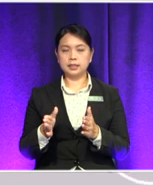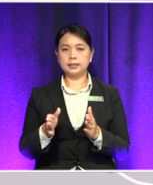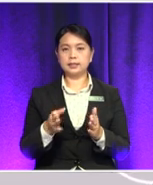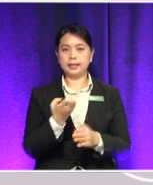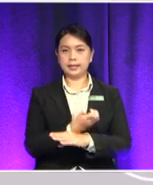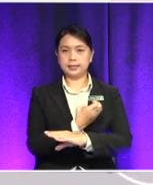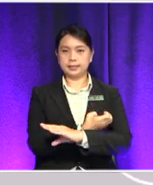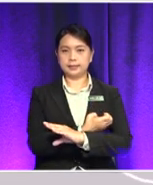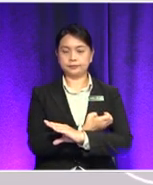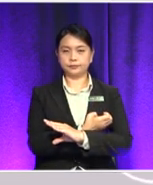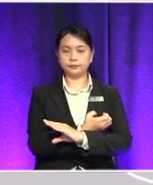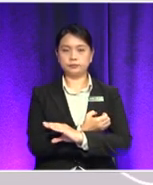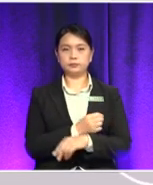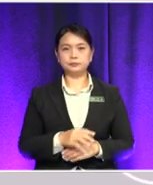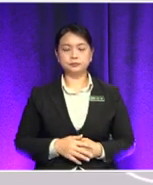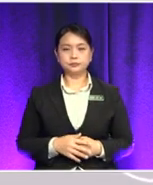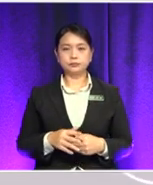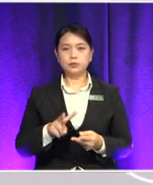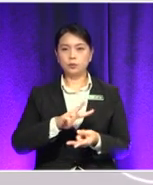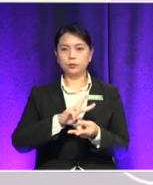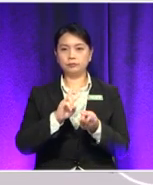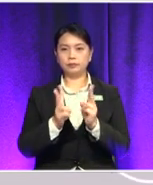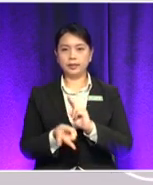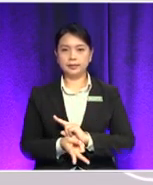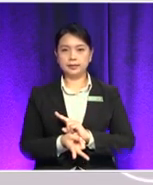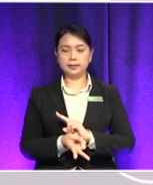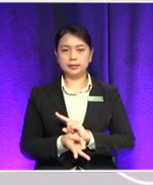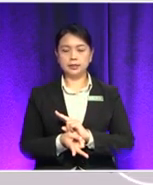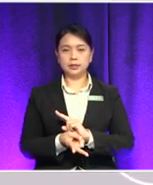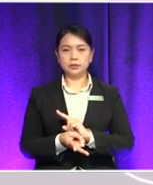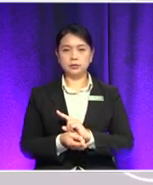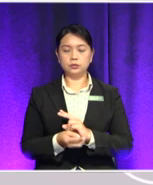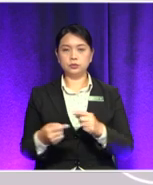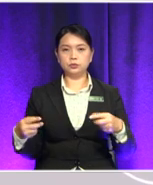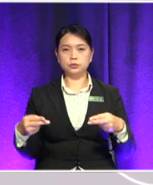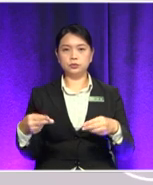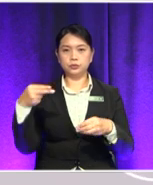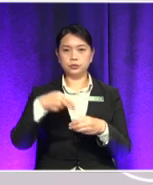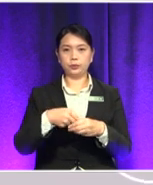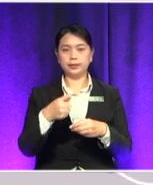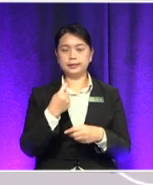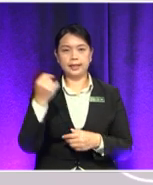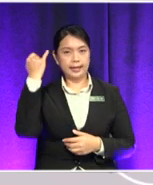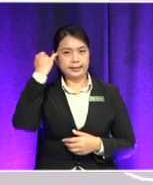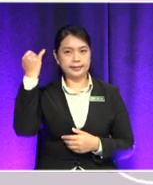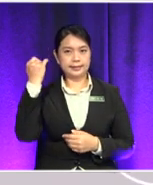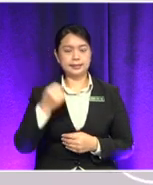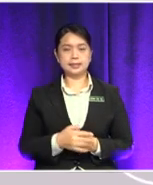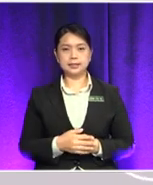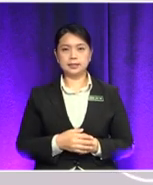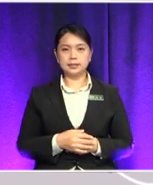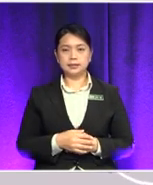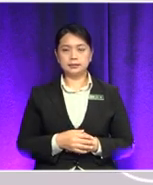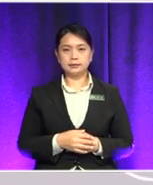Variety, the second point, variety of cohesive devices to link the ideas across sentences and also paragraph. So